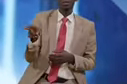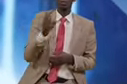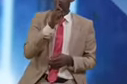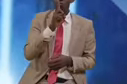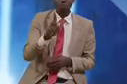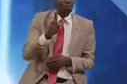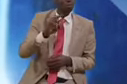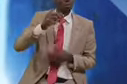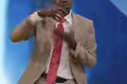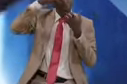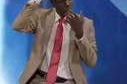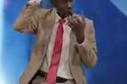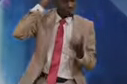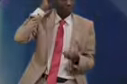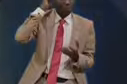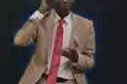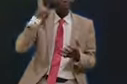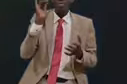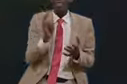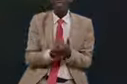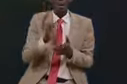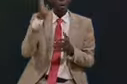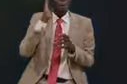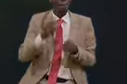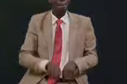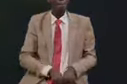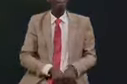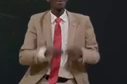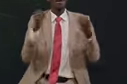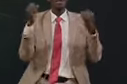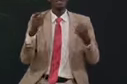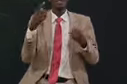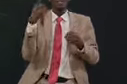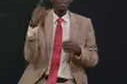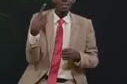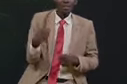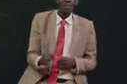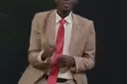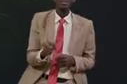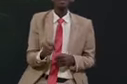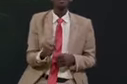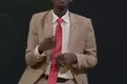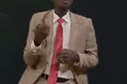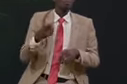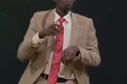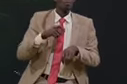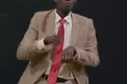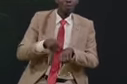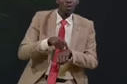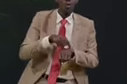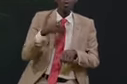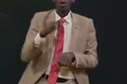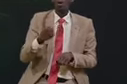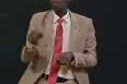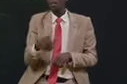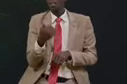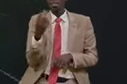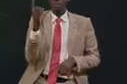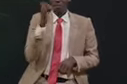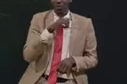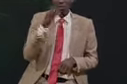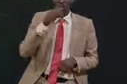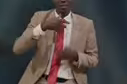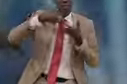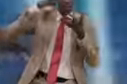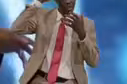Real lion that will break the bone of any fake lion. Now, the devil